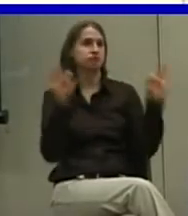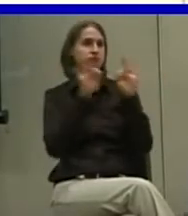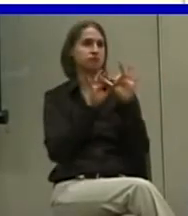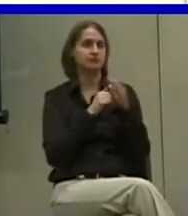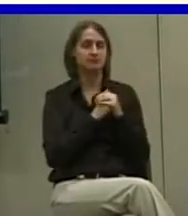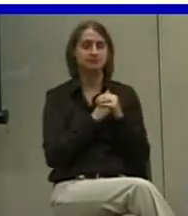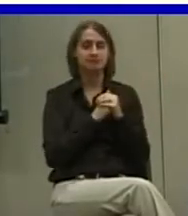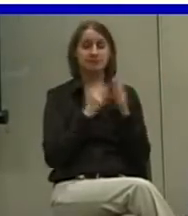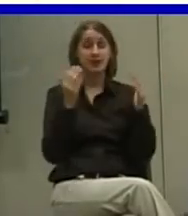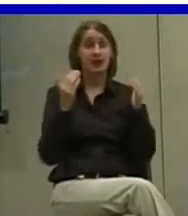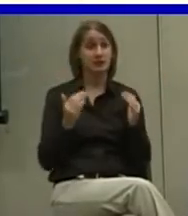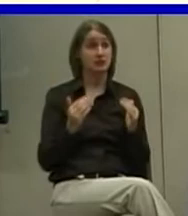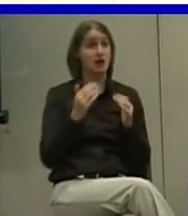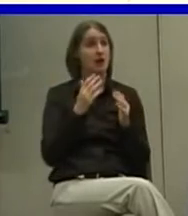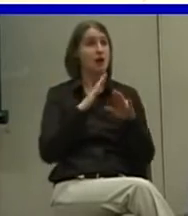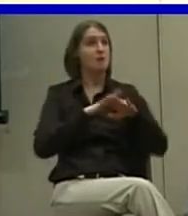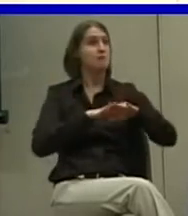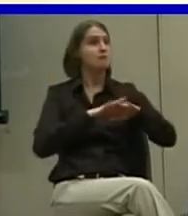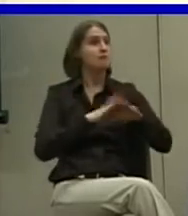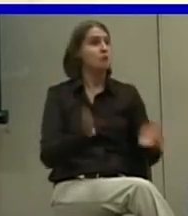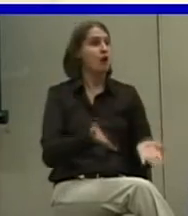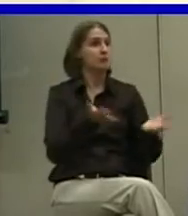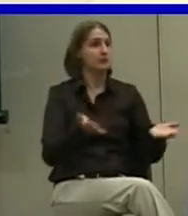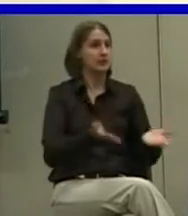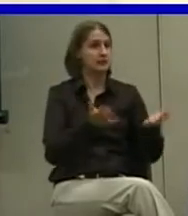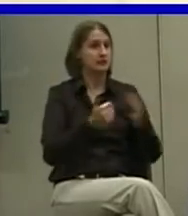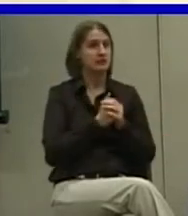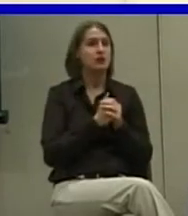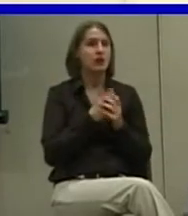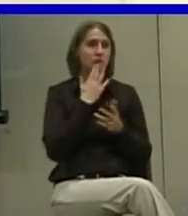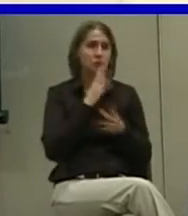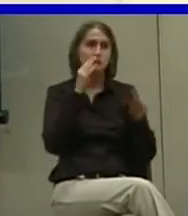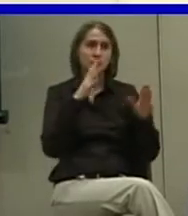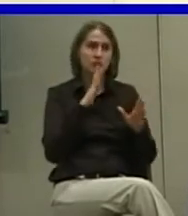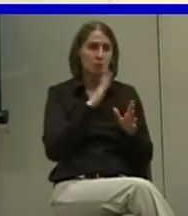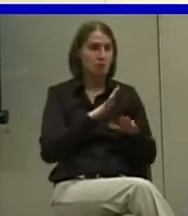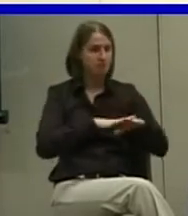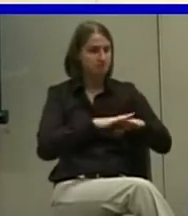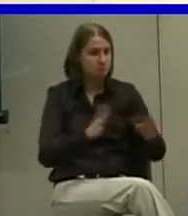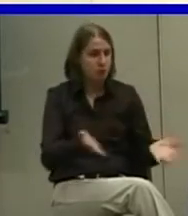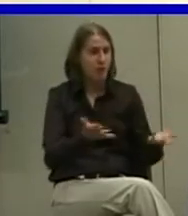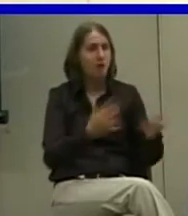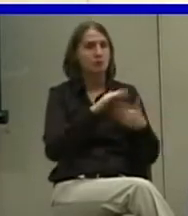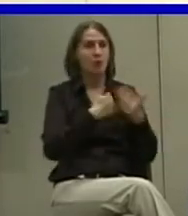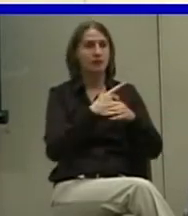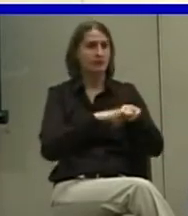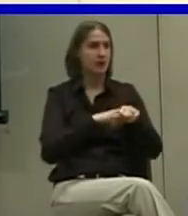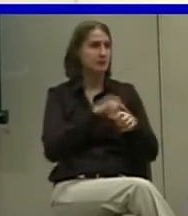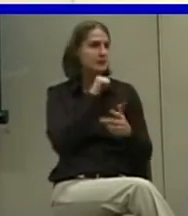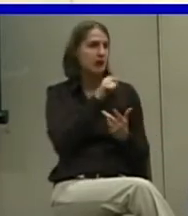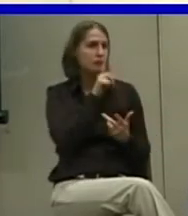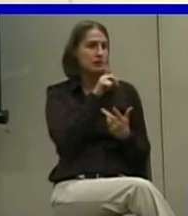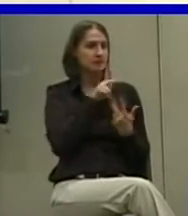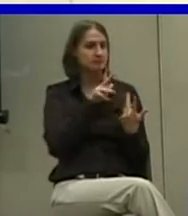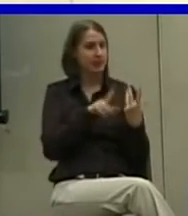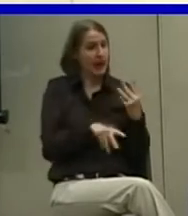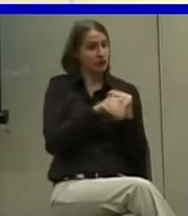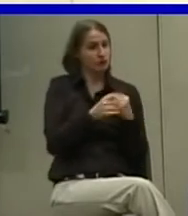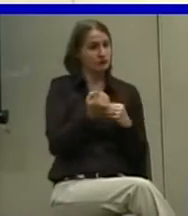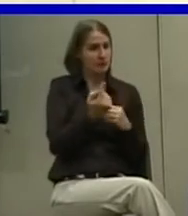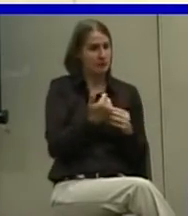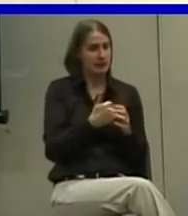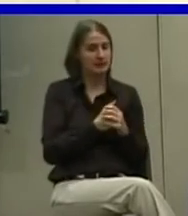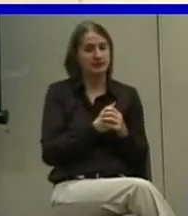Prompting. Good teachers are prompting kids all day long. It's not something extra.